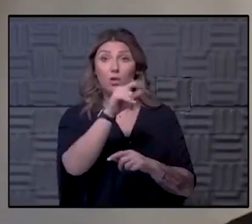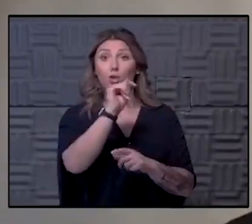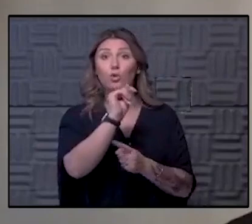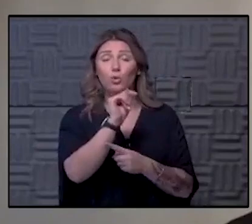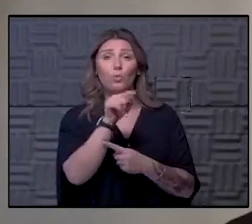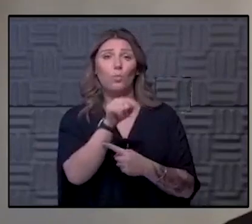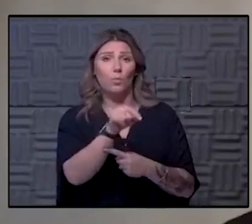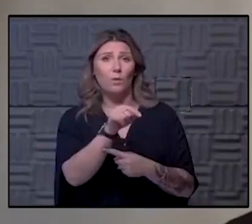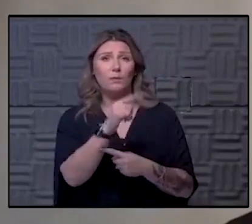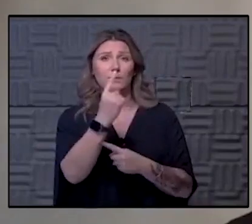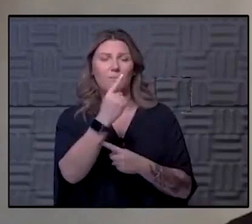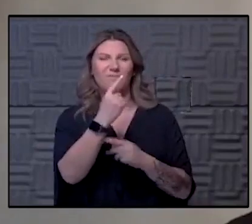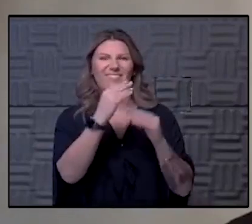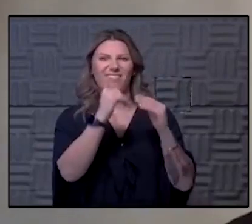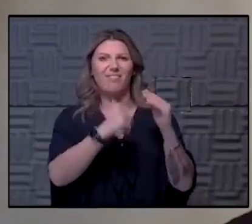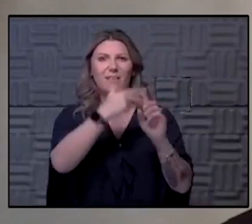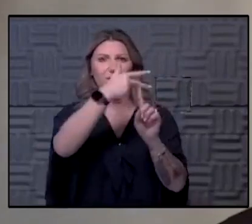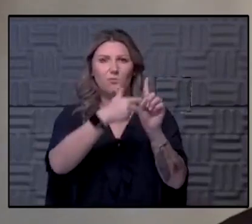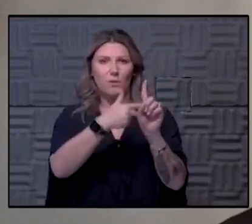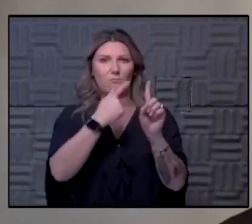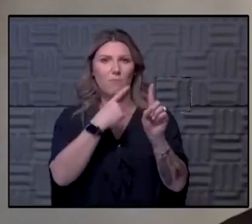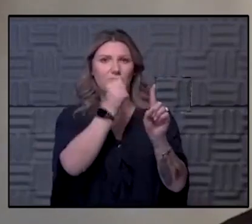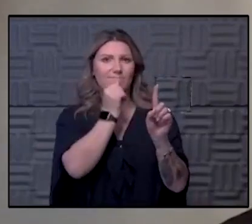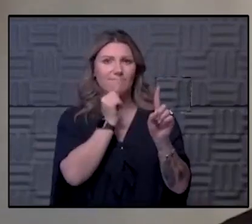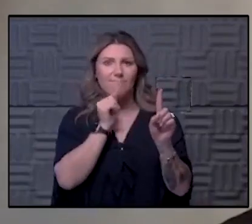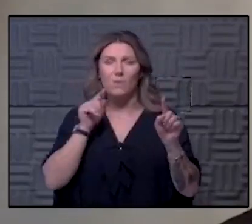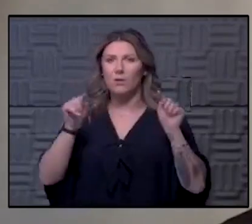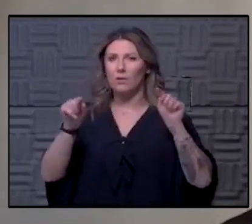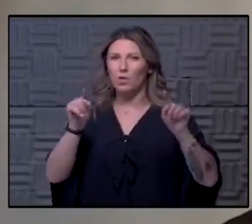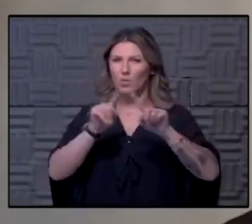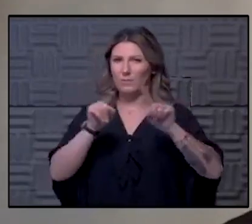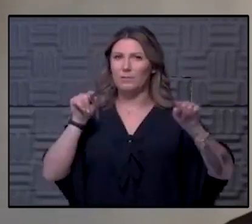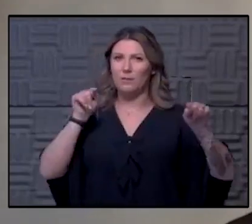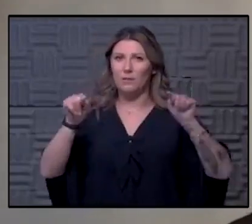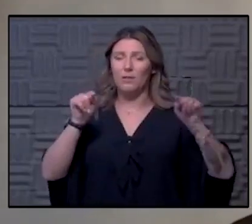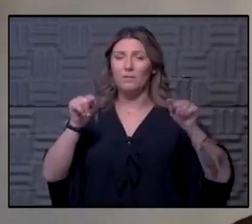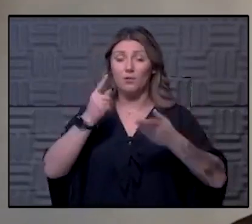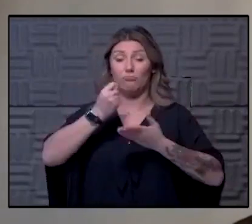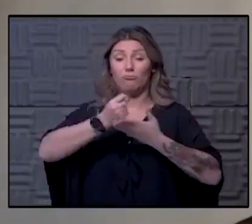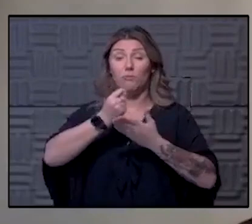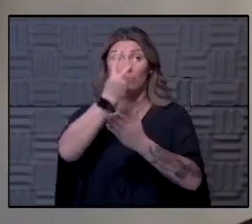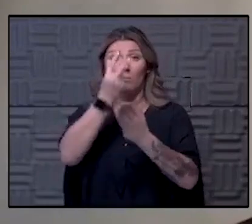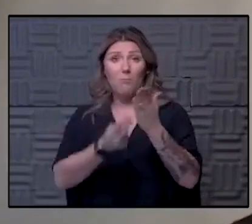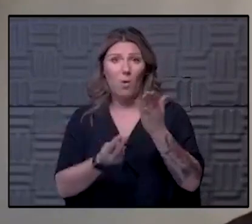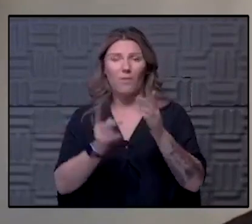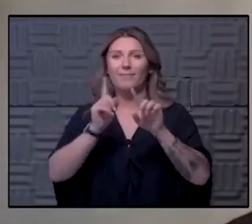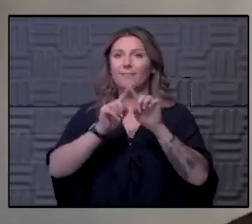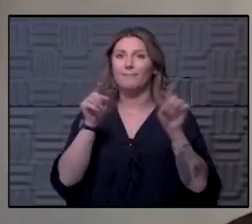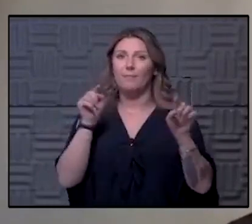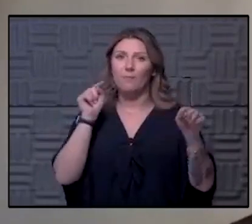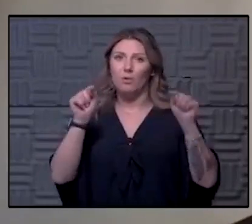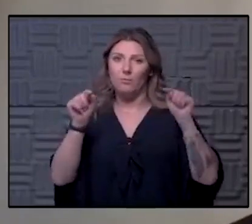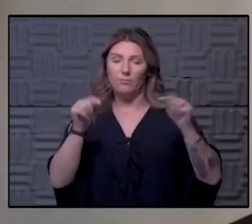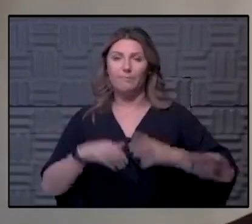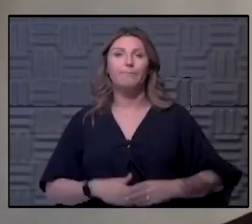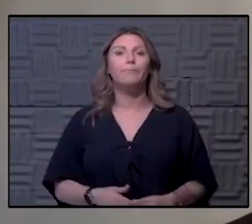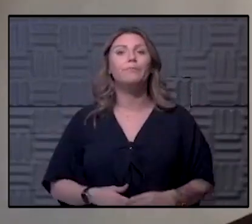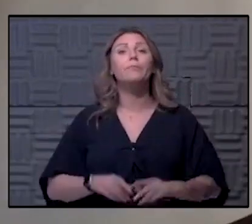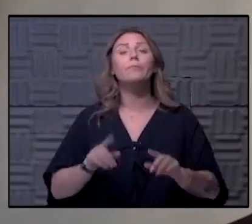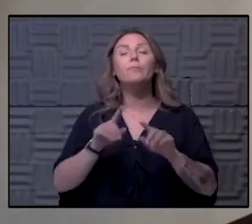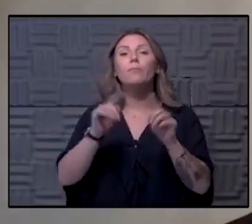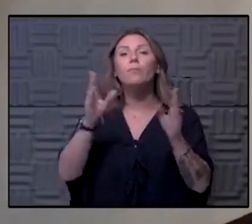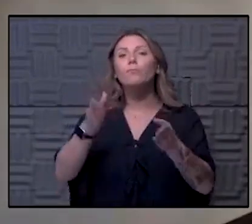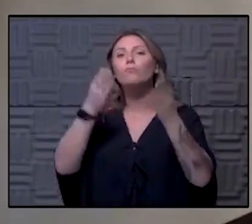is something less than 3 months in time. And so the treatment for both of those are different. But I would